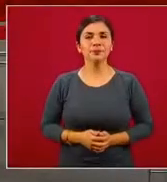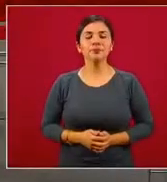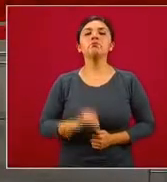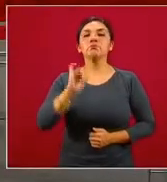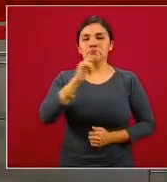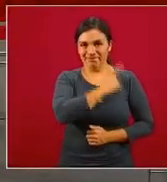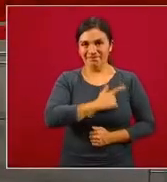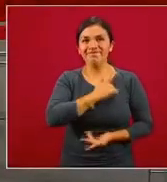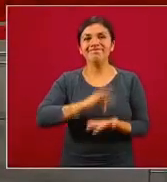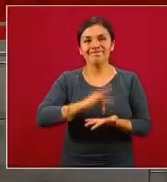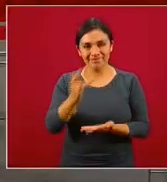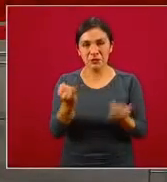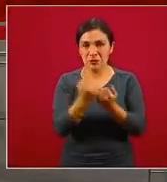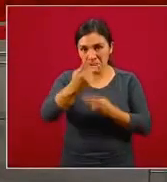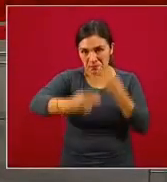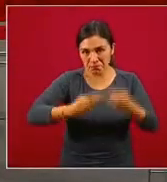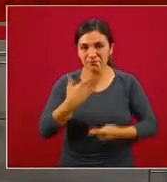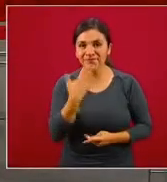I searched your